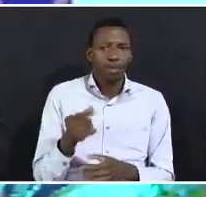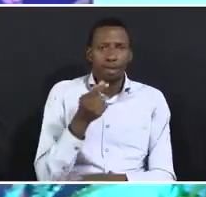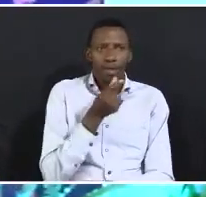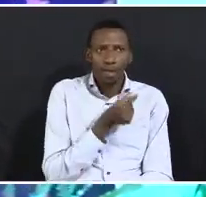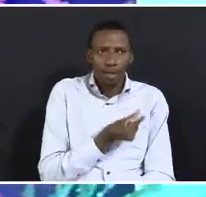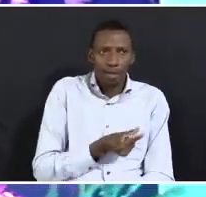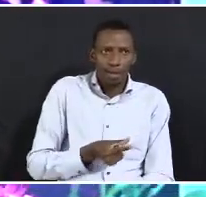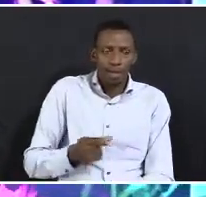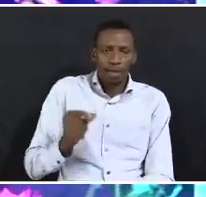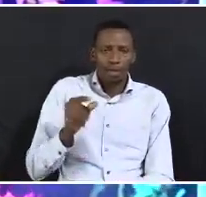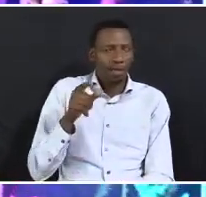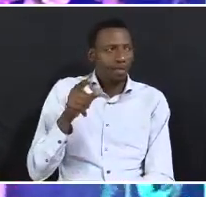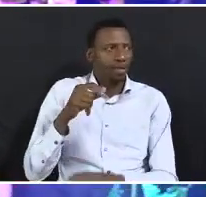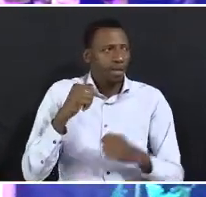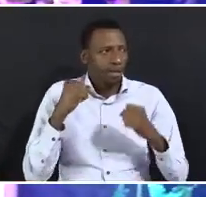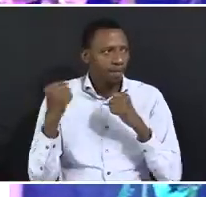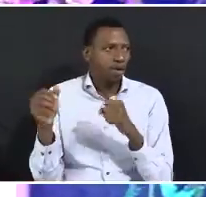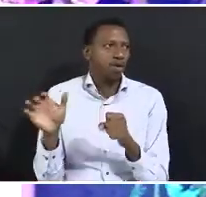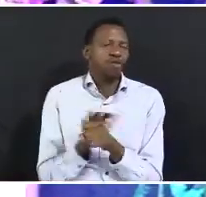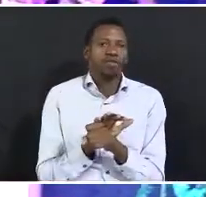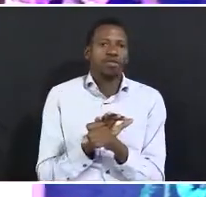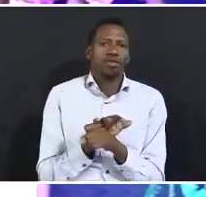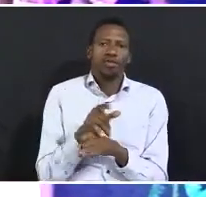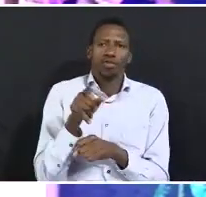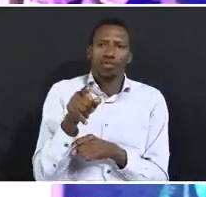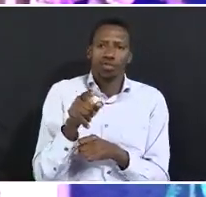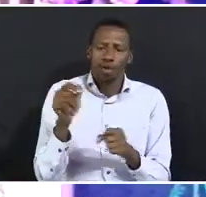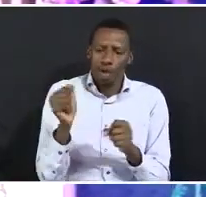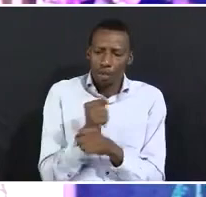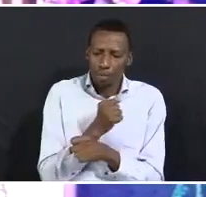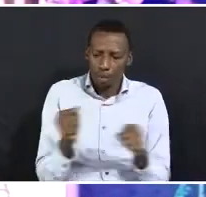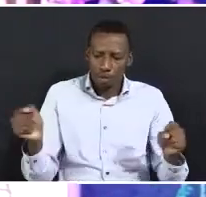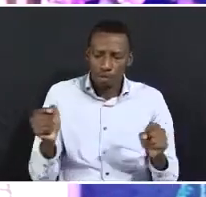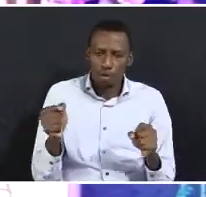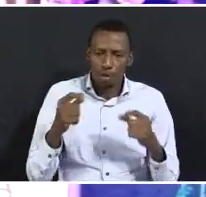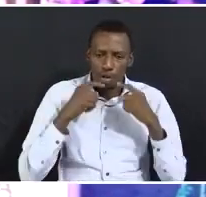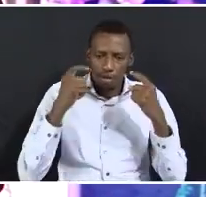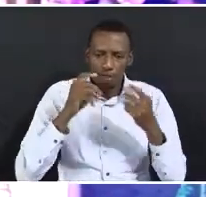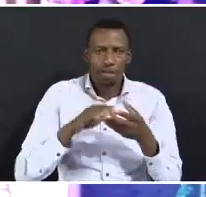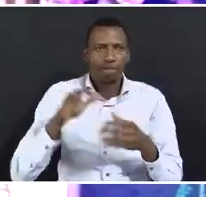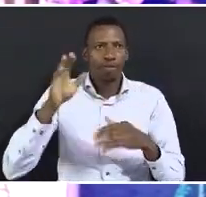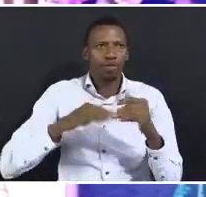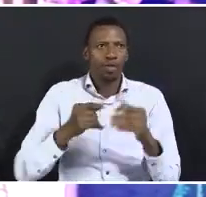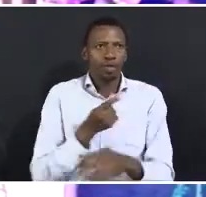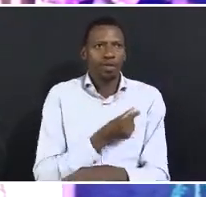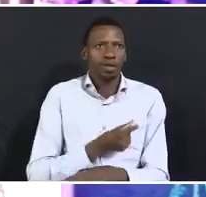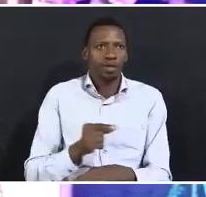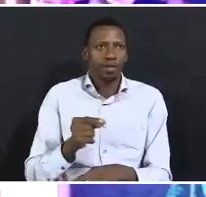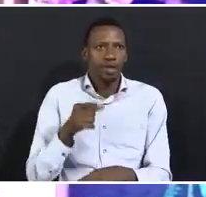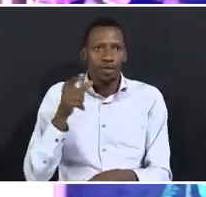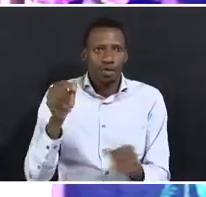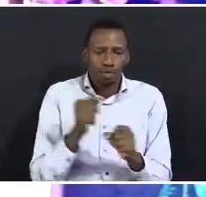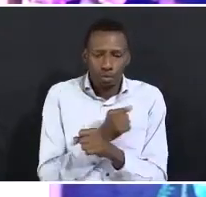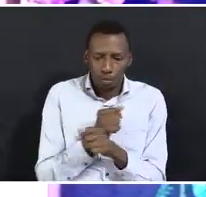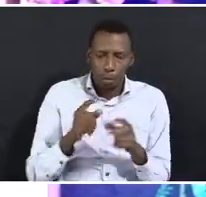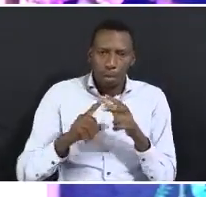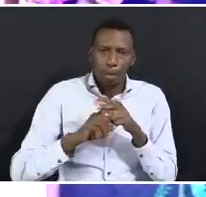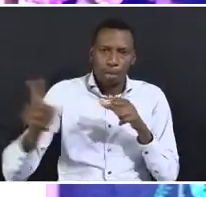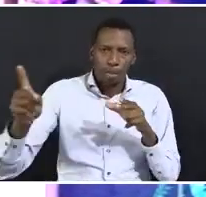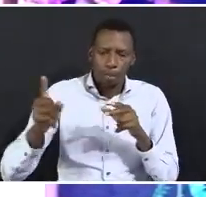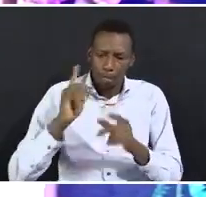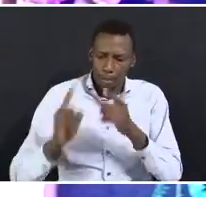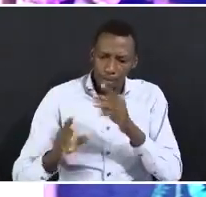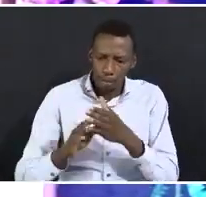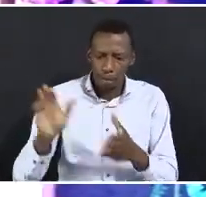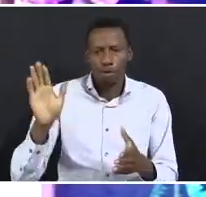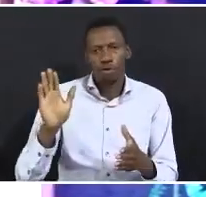Grace is powerful. That you cannot out-sin grace. You cannot outrun the grace. You